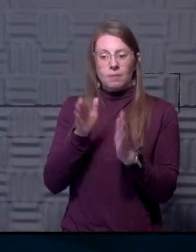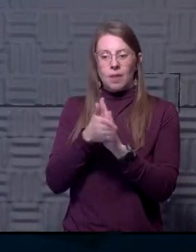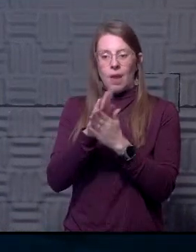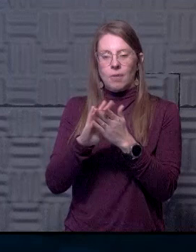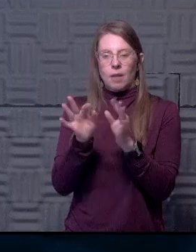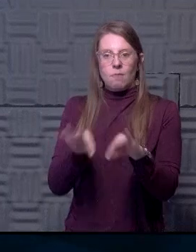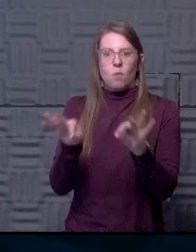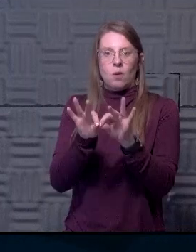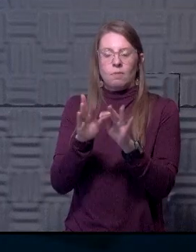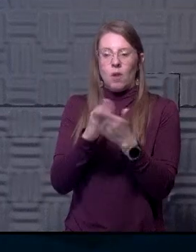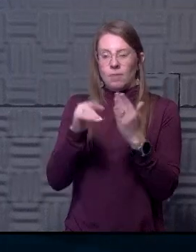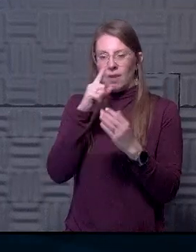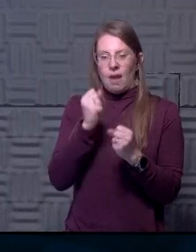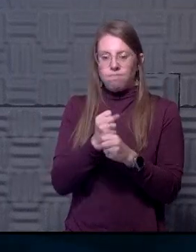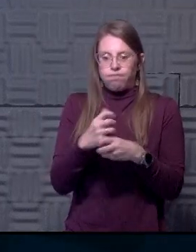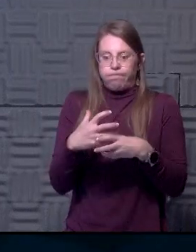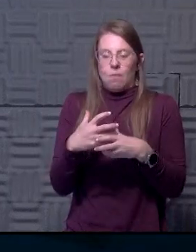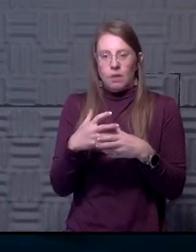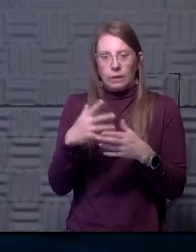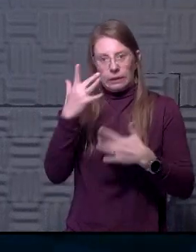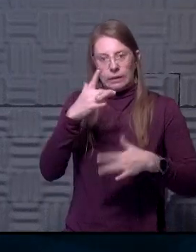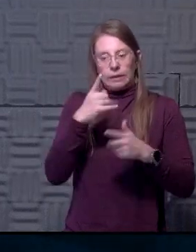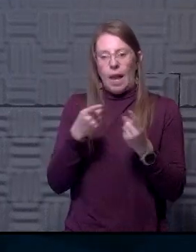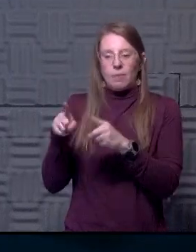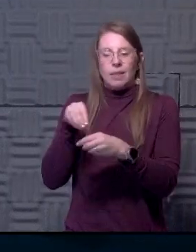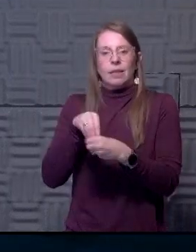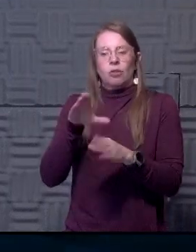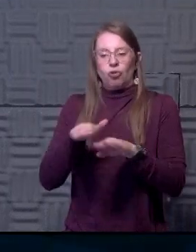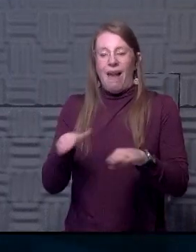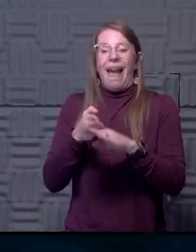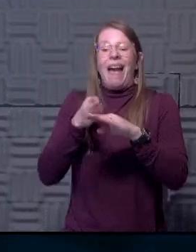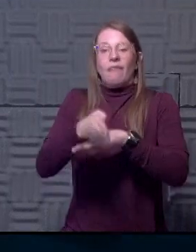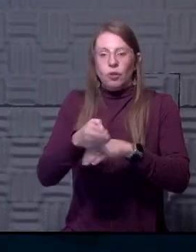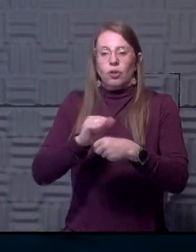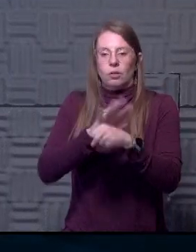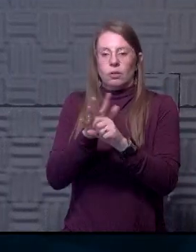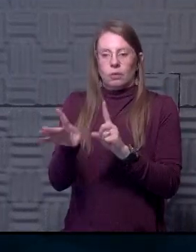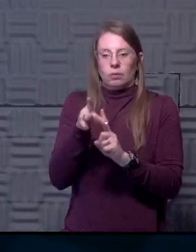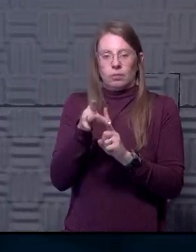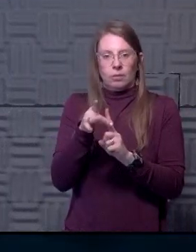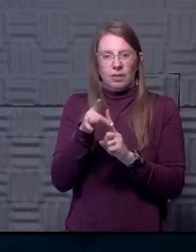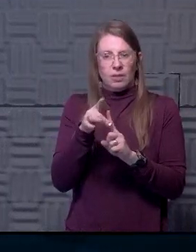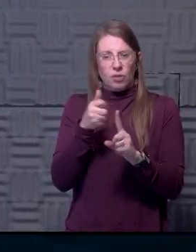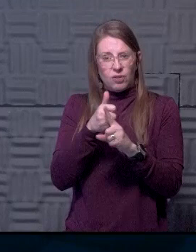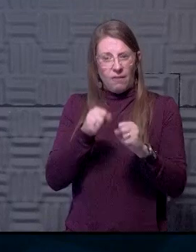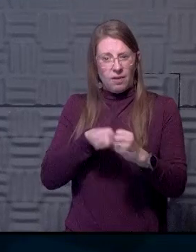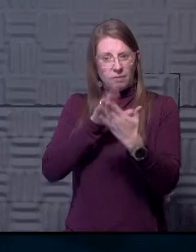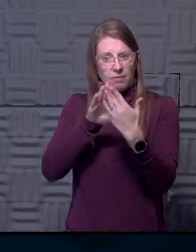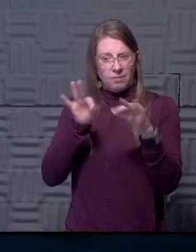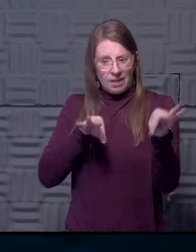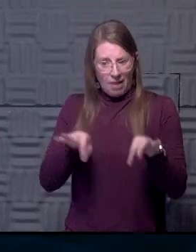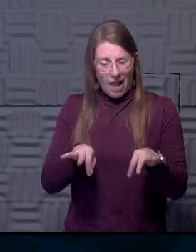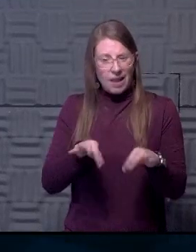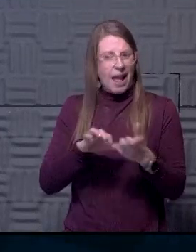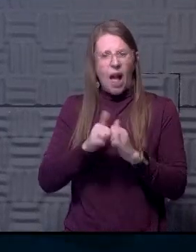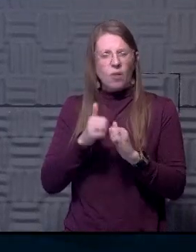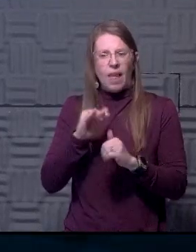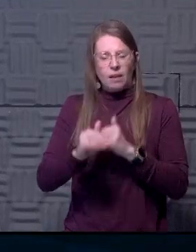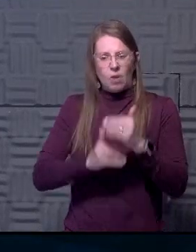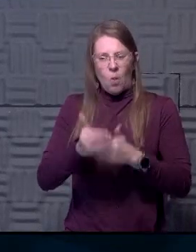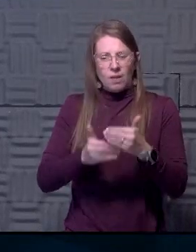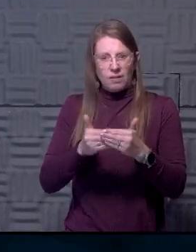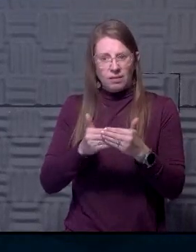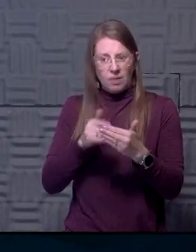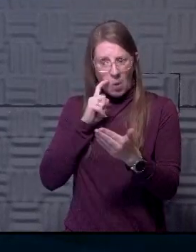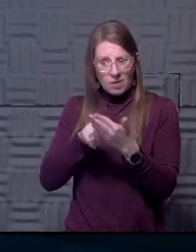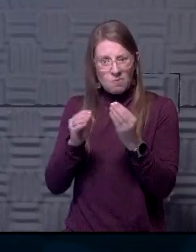this inflammatory disease that occurs in children after they've had COVID-19. Can you address that a little bit, and how is that going? Are you seeing more of that at